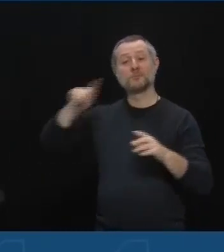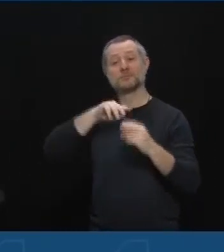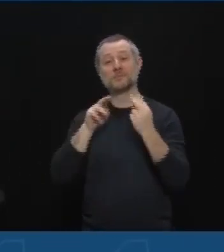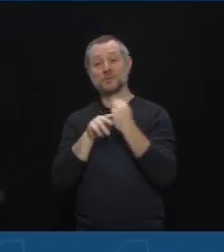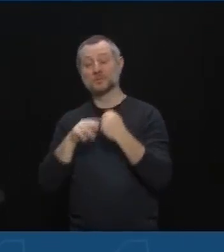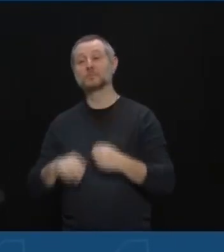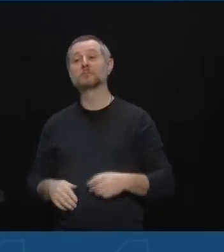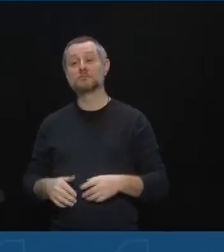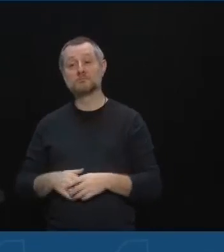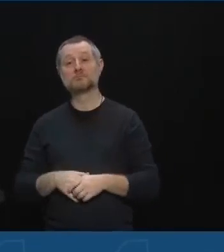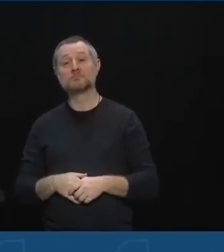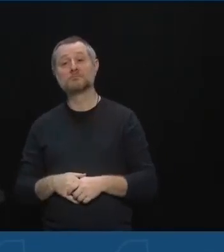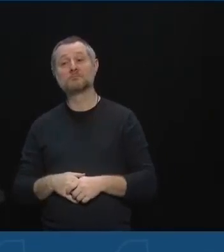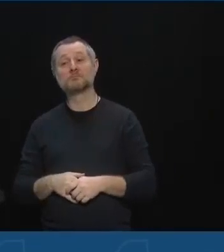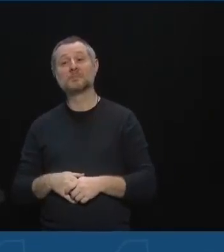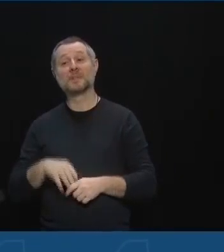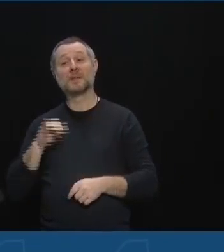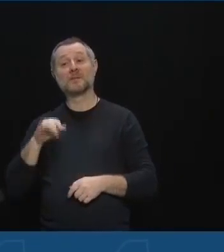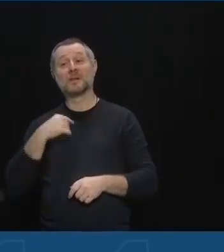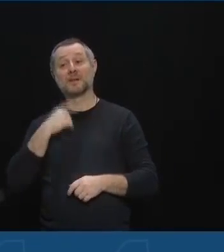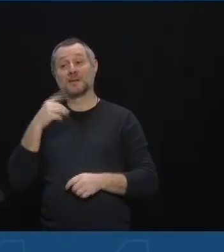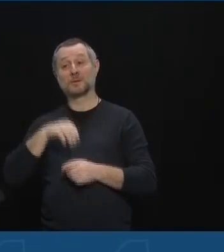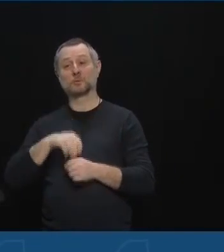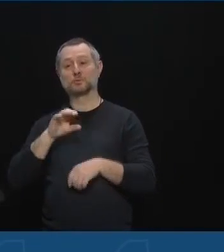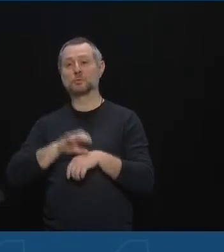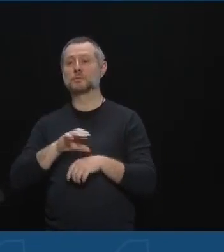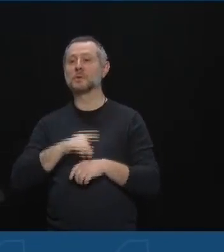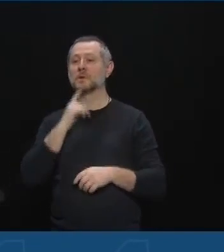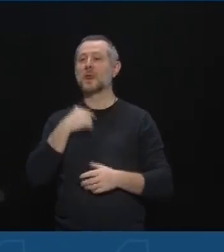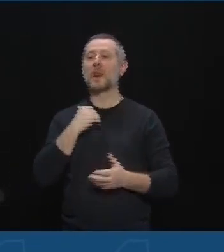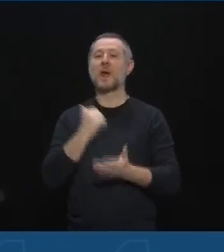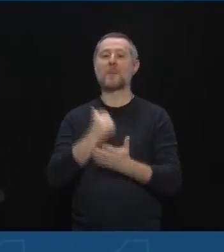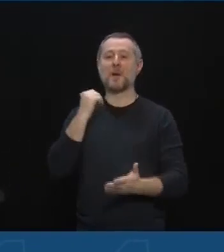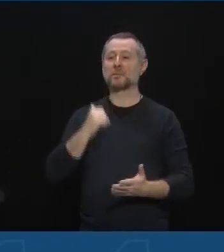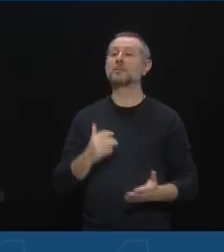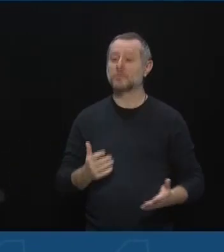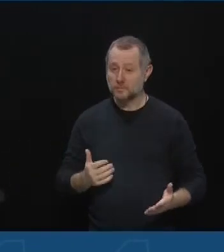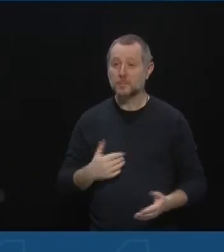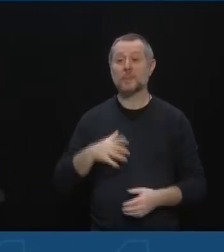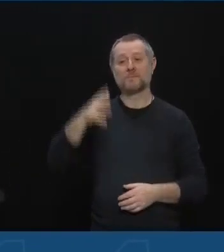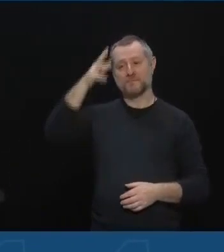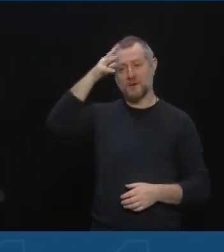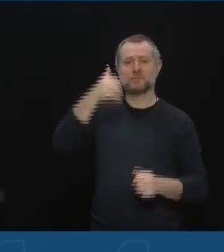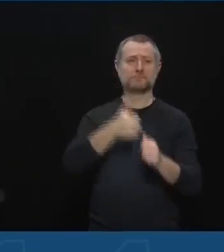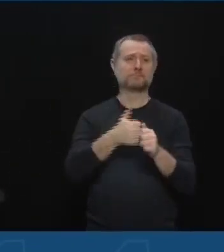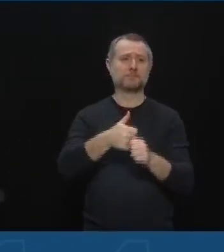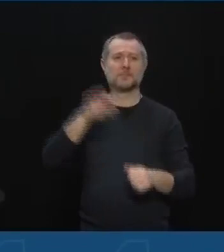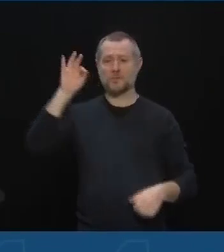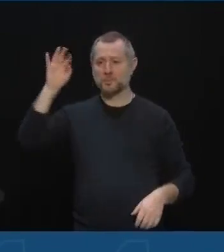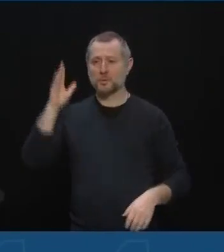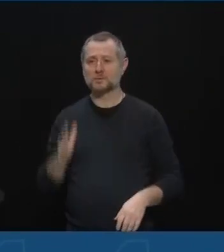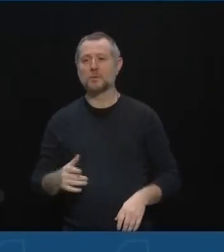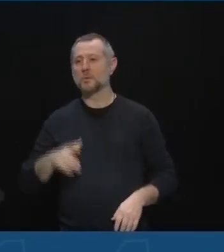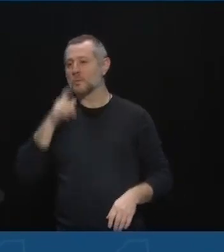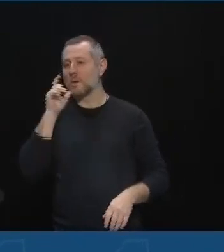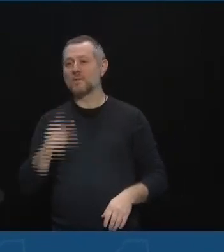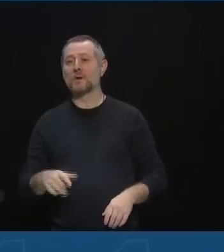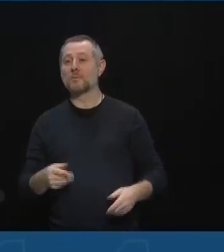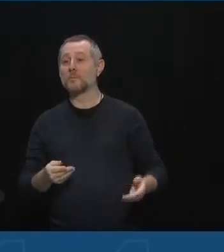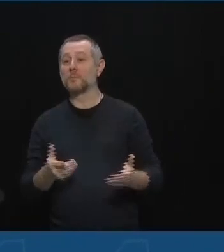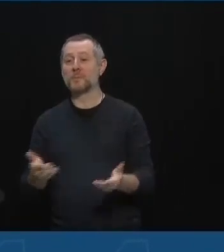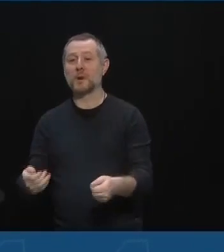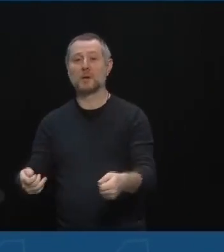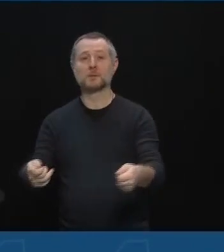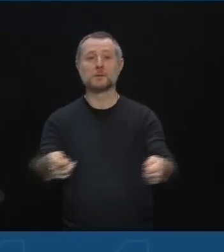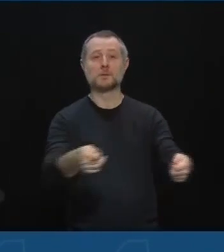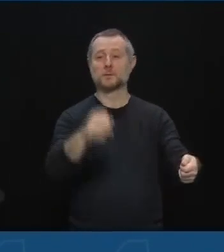church, we'd say, let the church say amen. And I am a preacher's kid. I don't even need to pass the collection plate. I think we need to give the